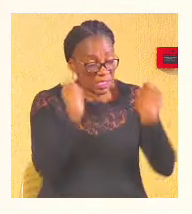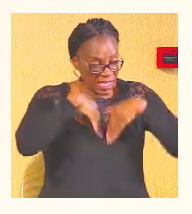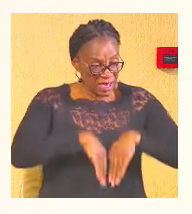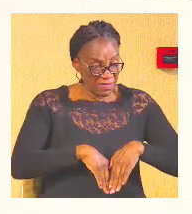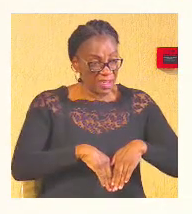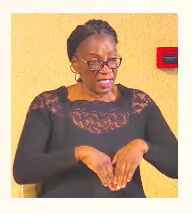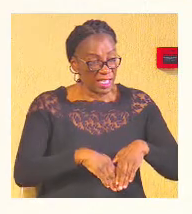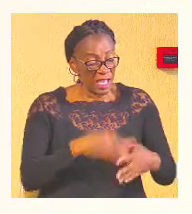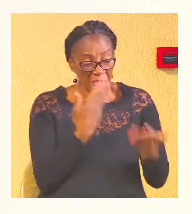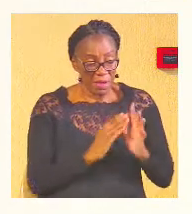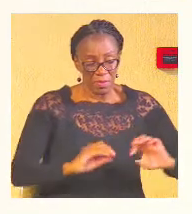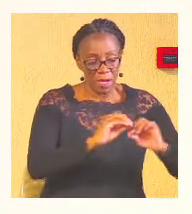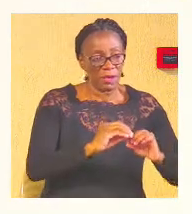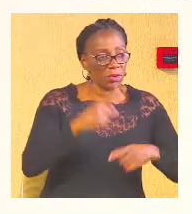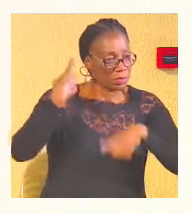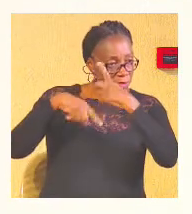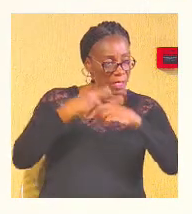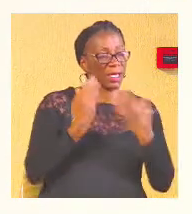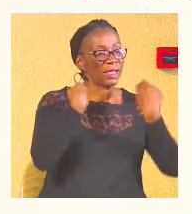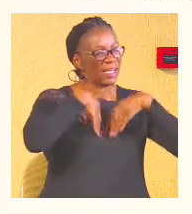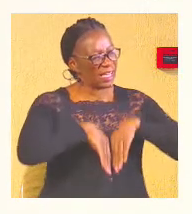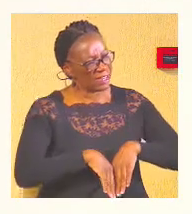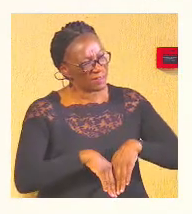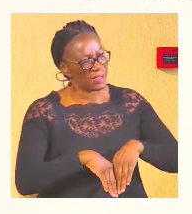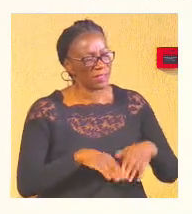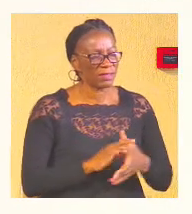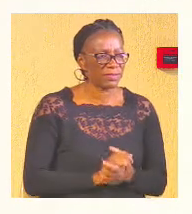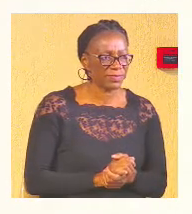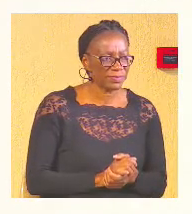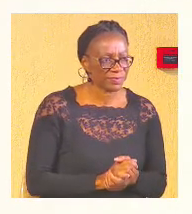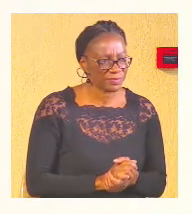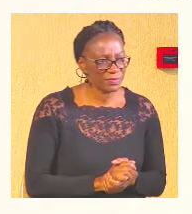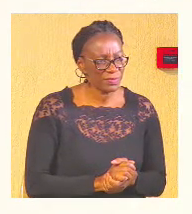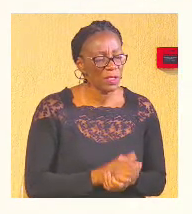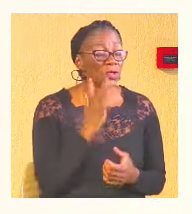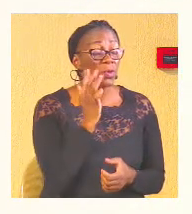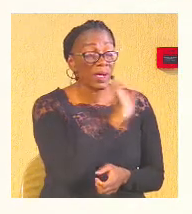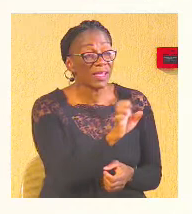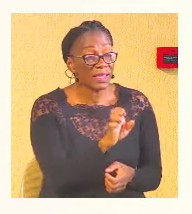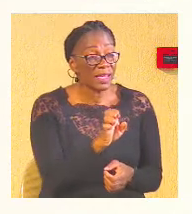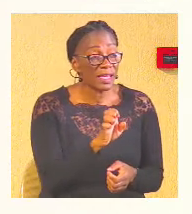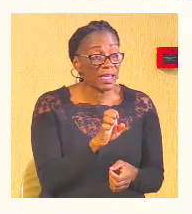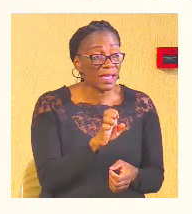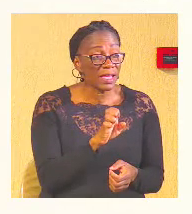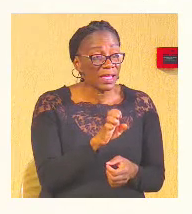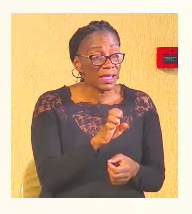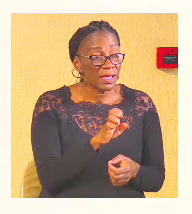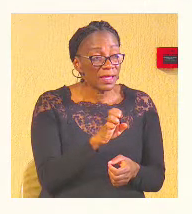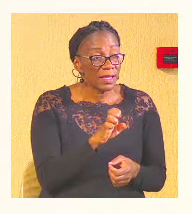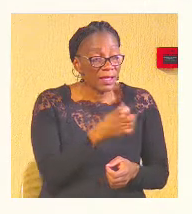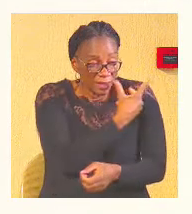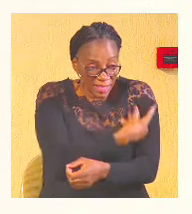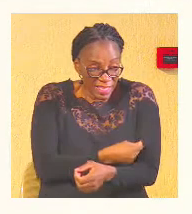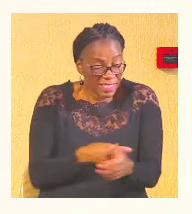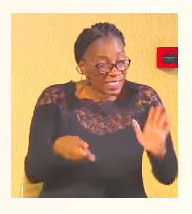virus and therefore becoming negative. And if they test negative twice at intervals of 48 hours, they